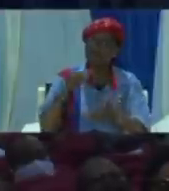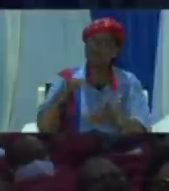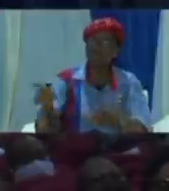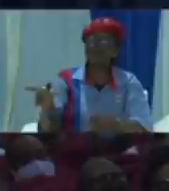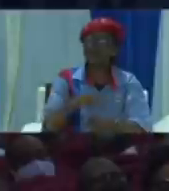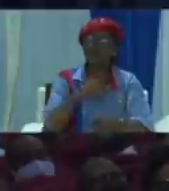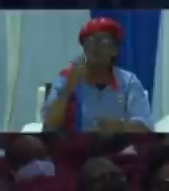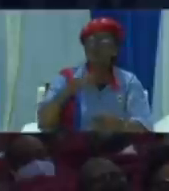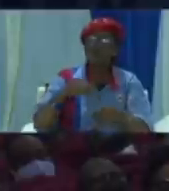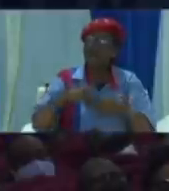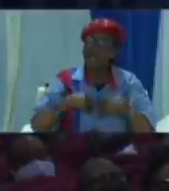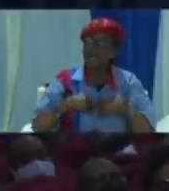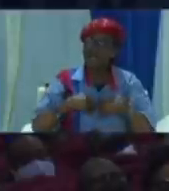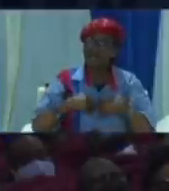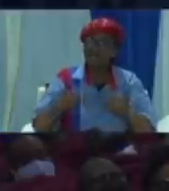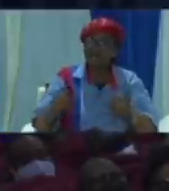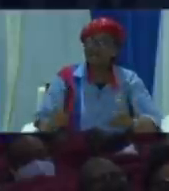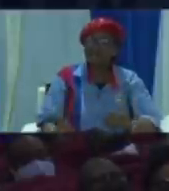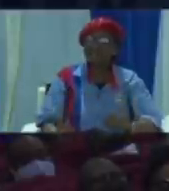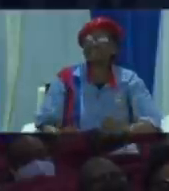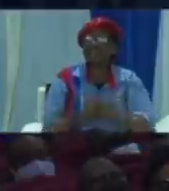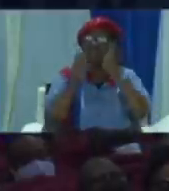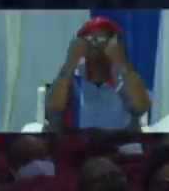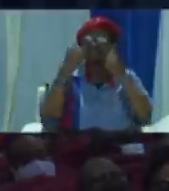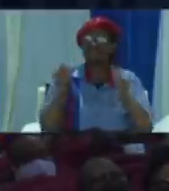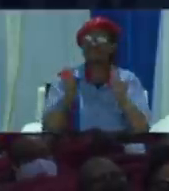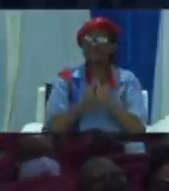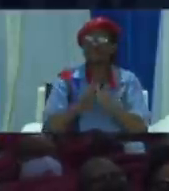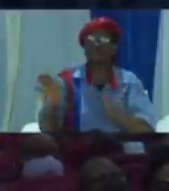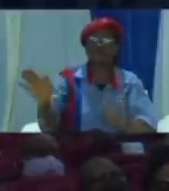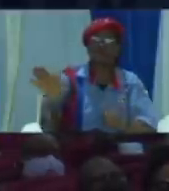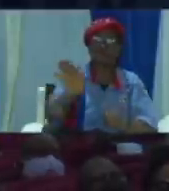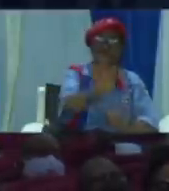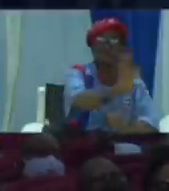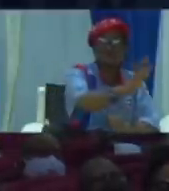challenges with your eyes. In the name